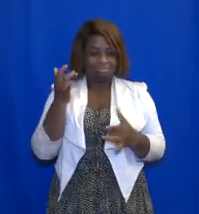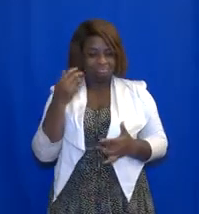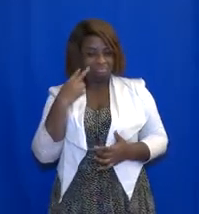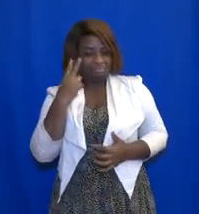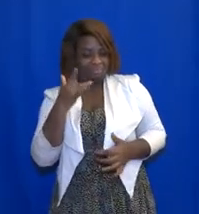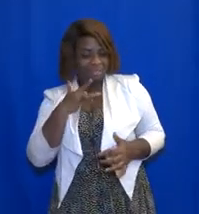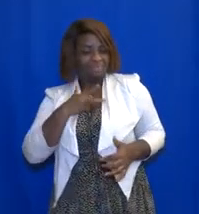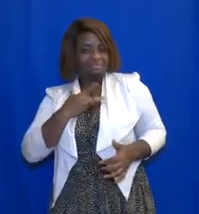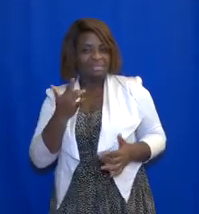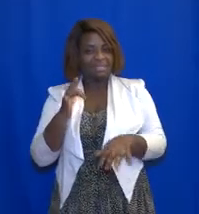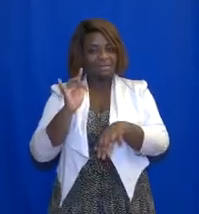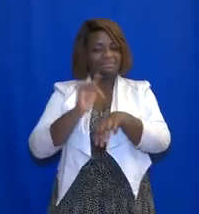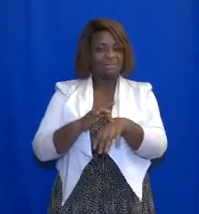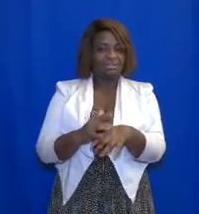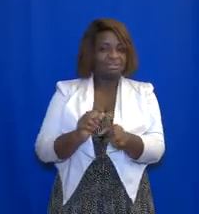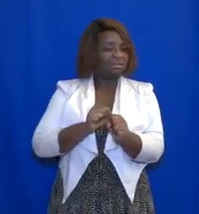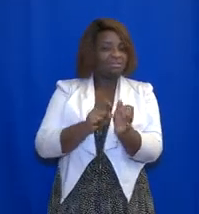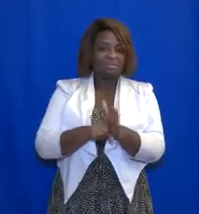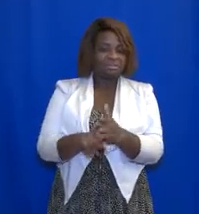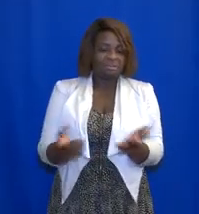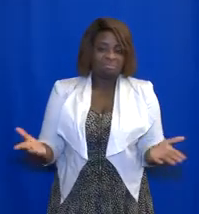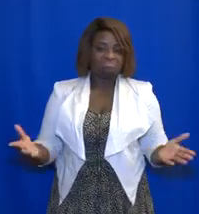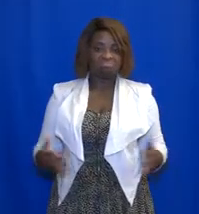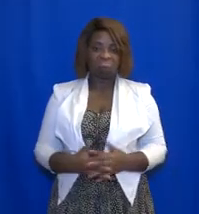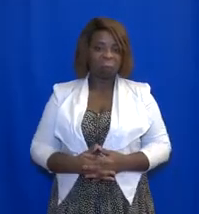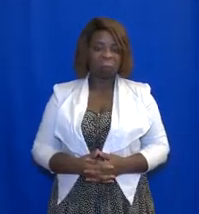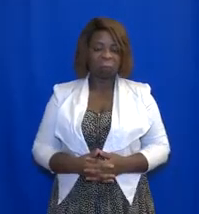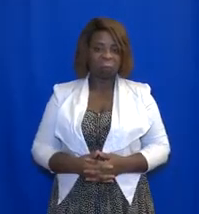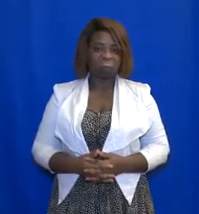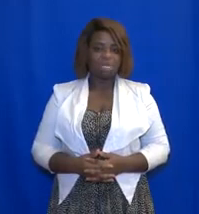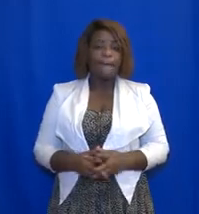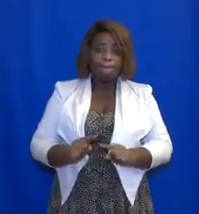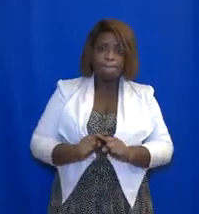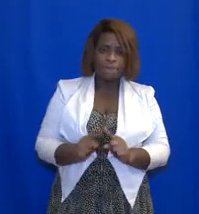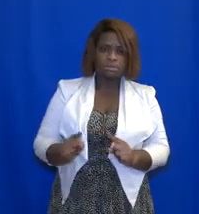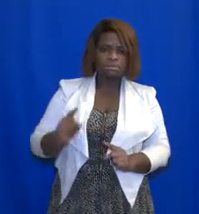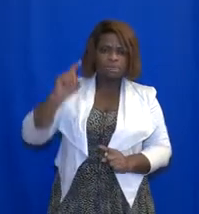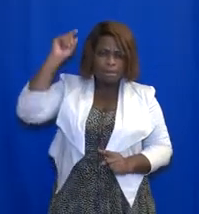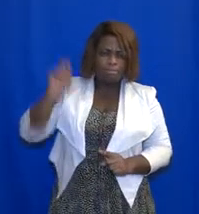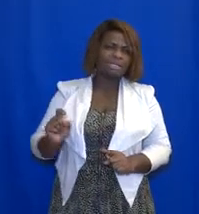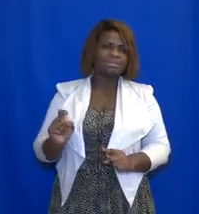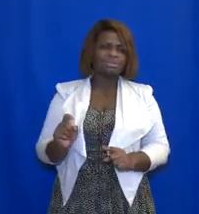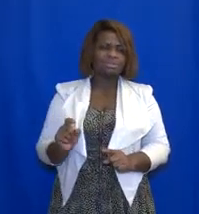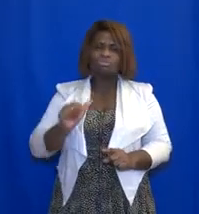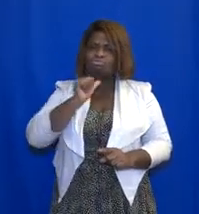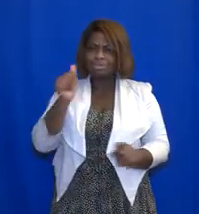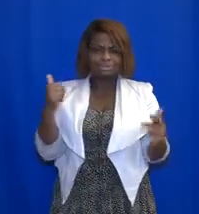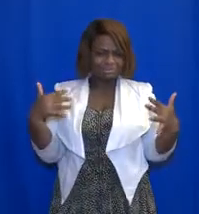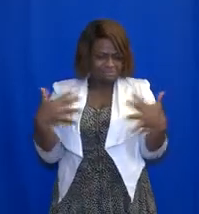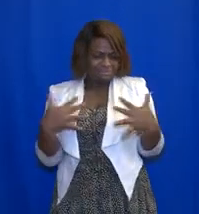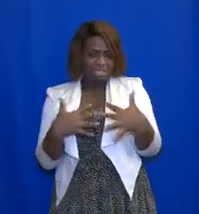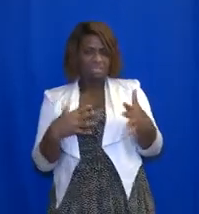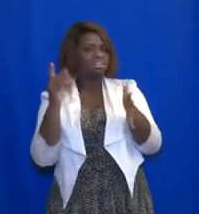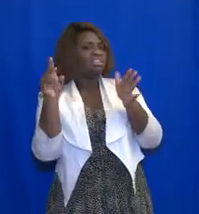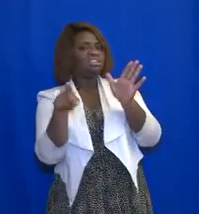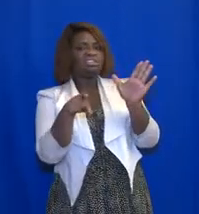that suggest an infection of the virus. There should be no fear of